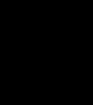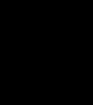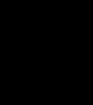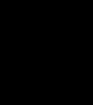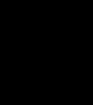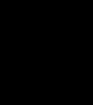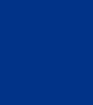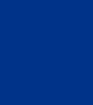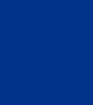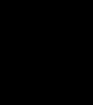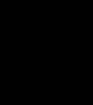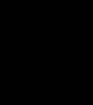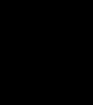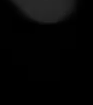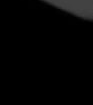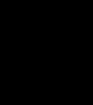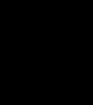International Educator.